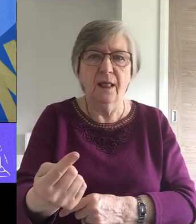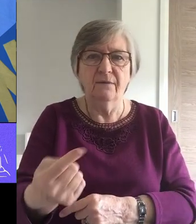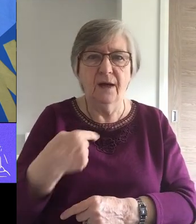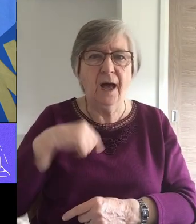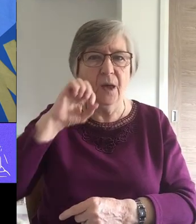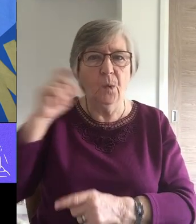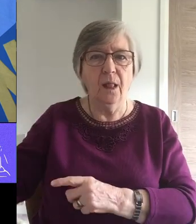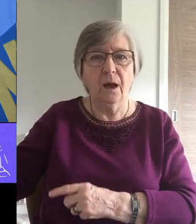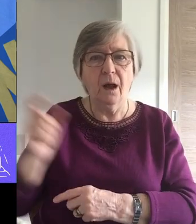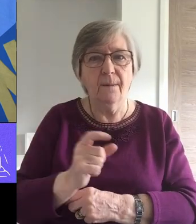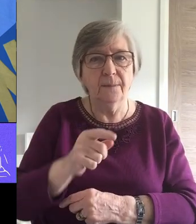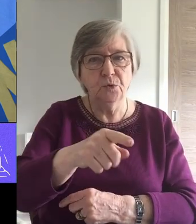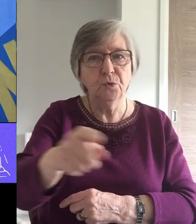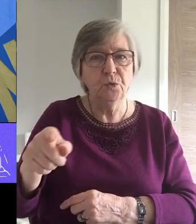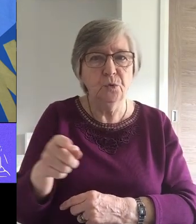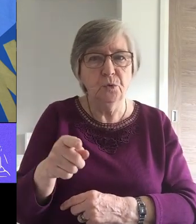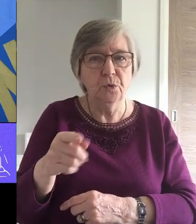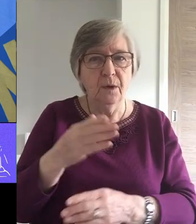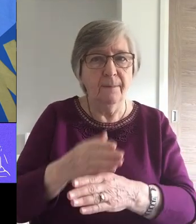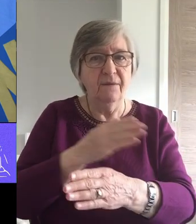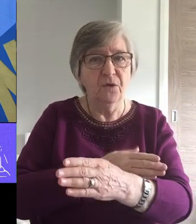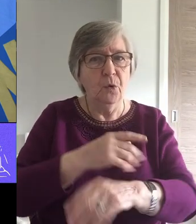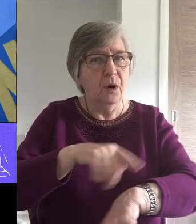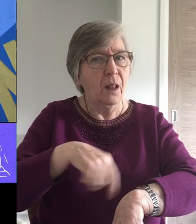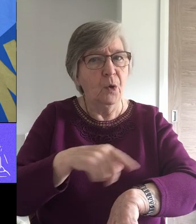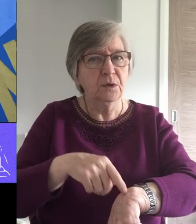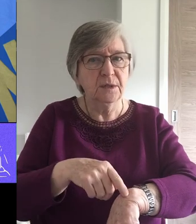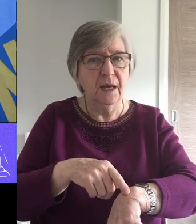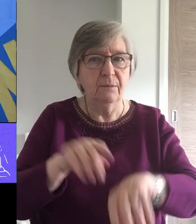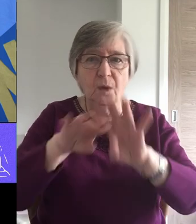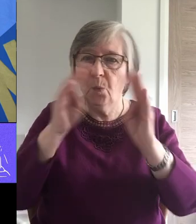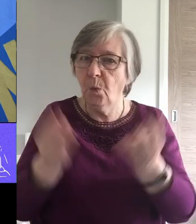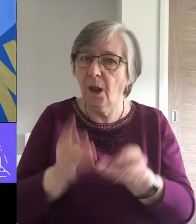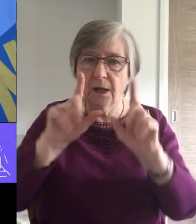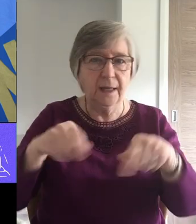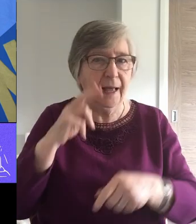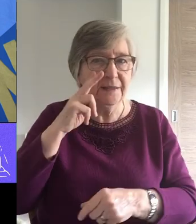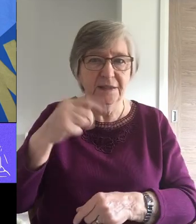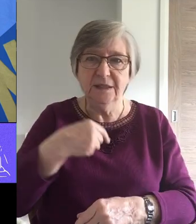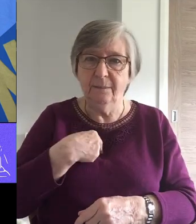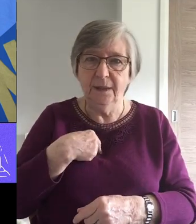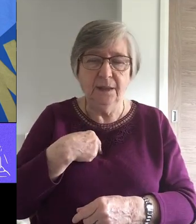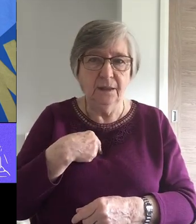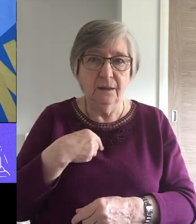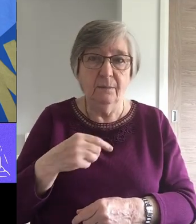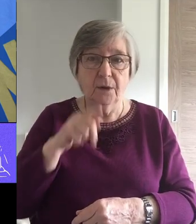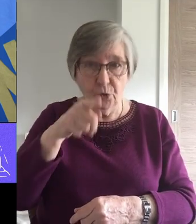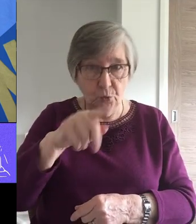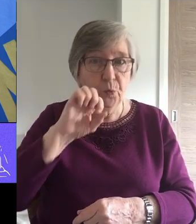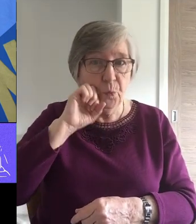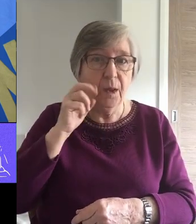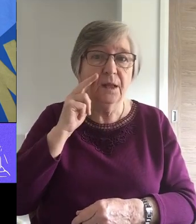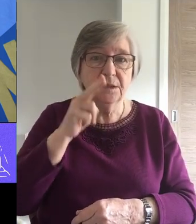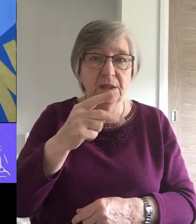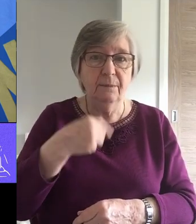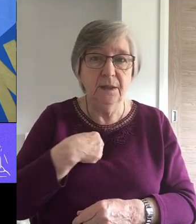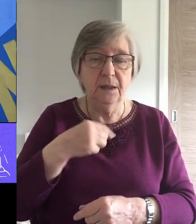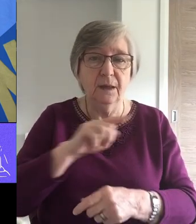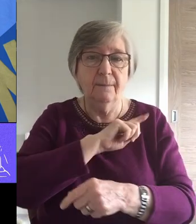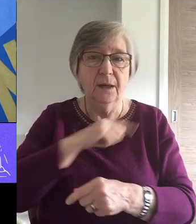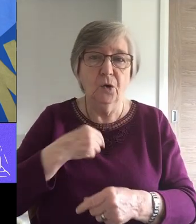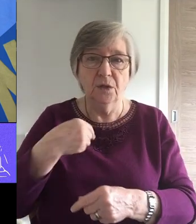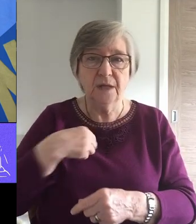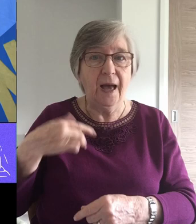I will come to you. Before long, the world will not see me anymore, but you will see me, because I